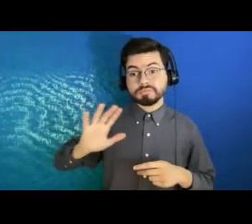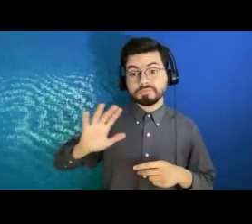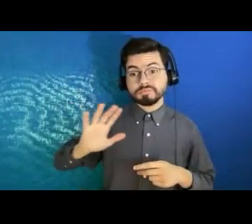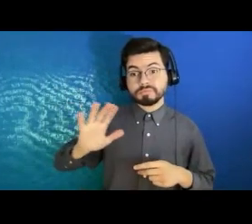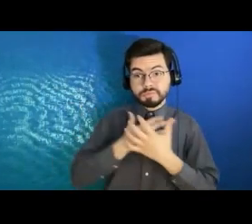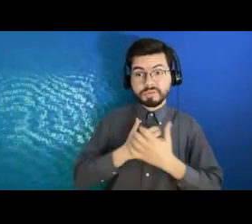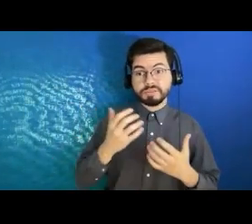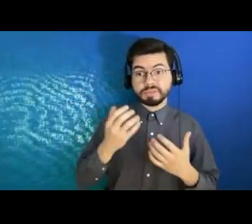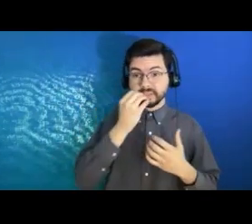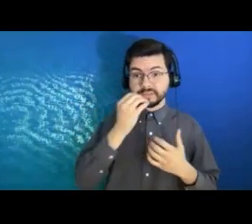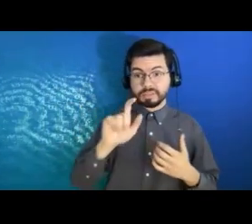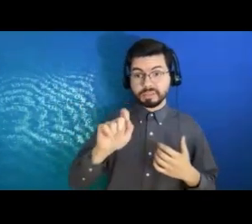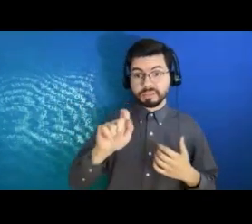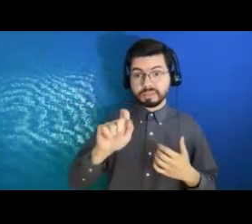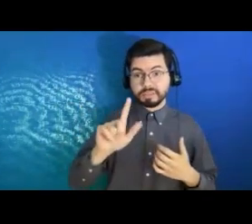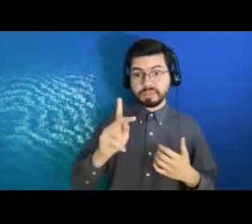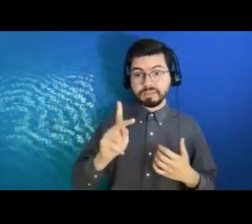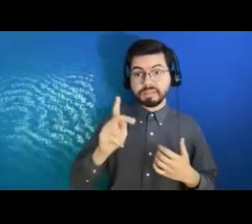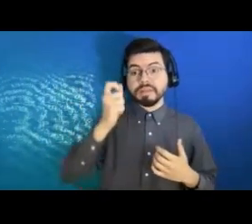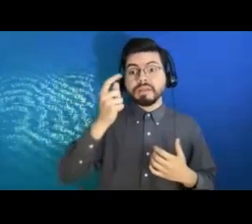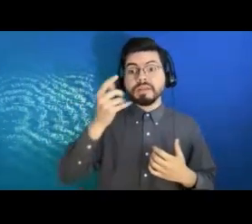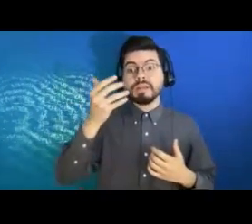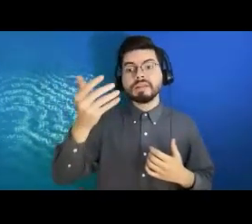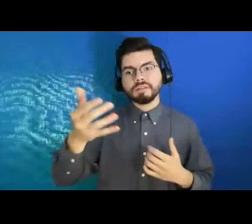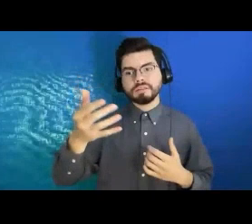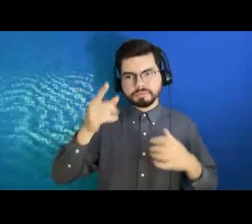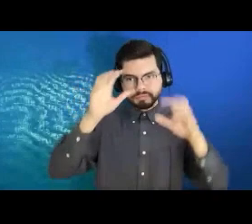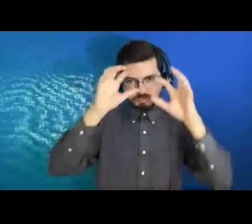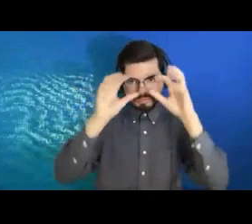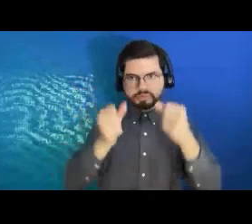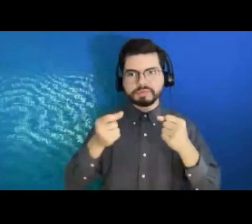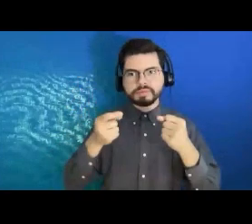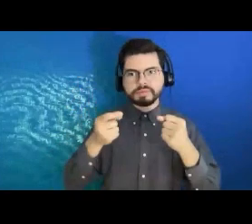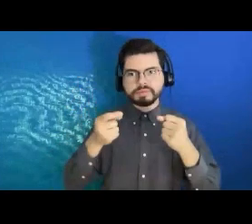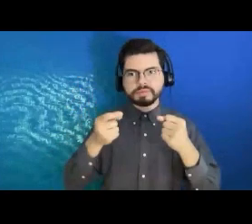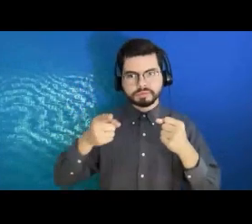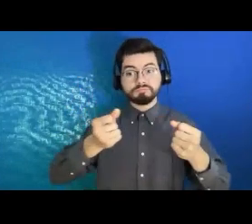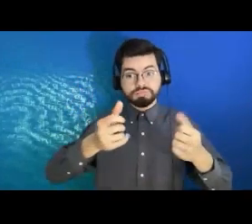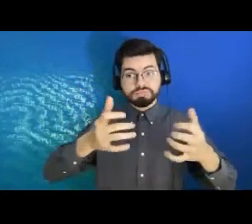bison has become a bigger and bigger part of our bear's diet here.